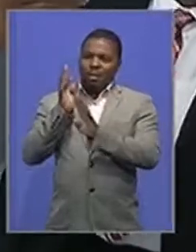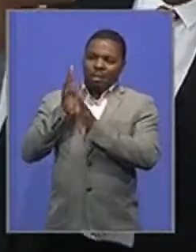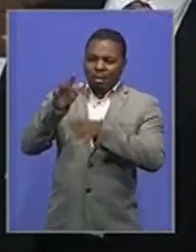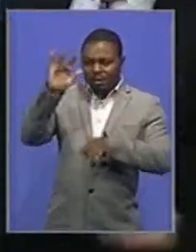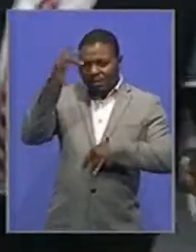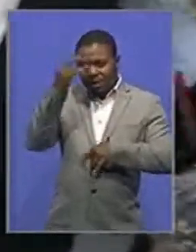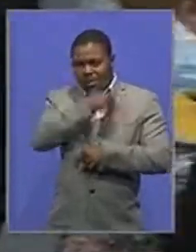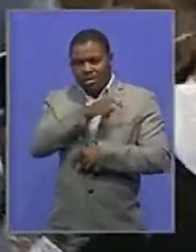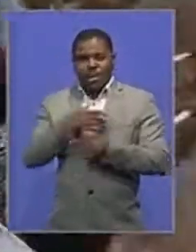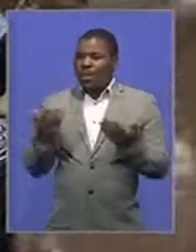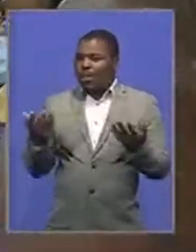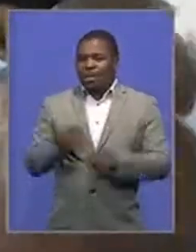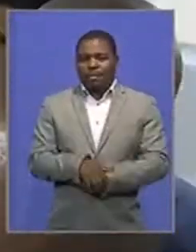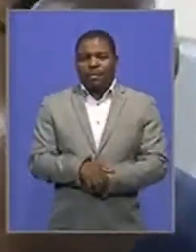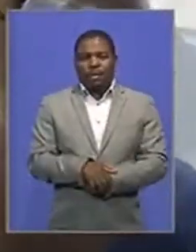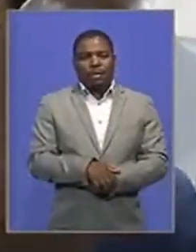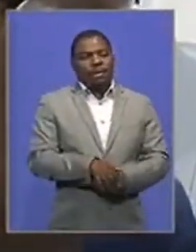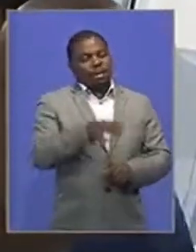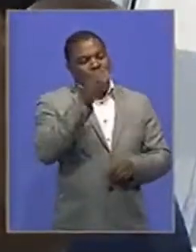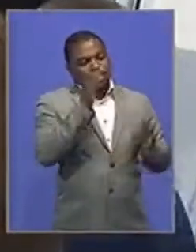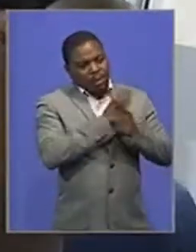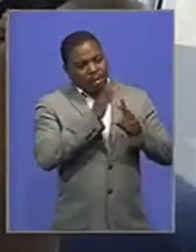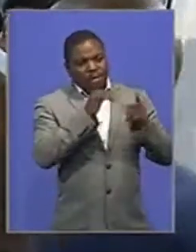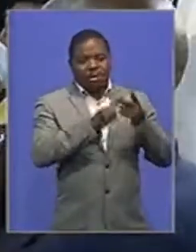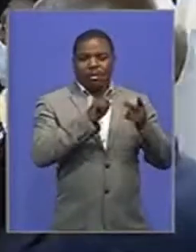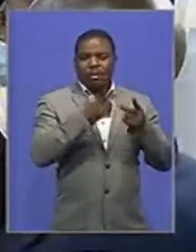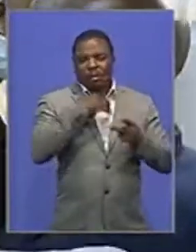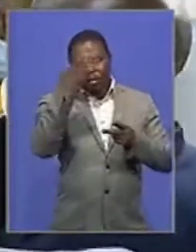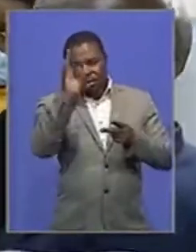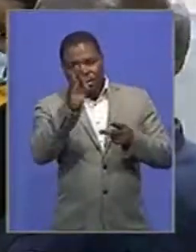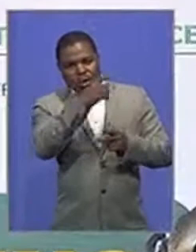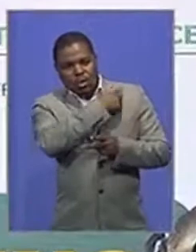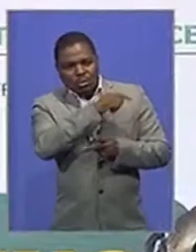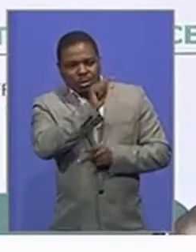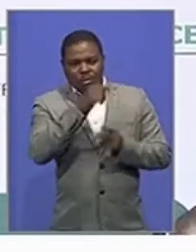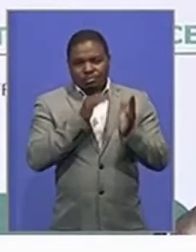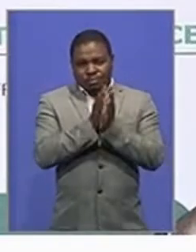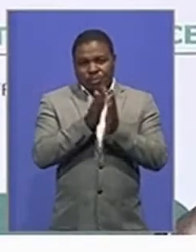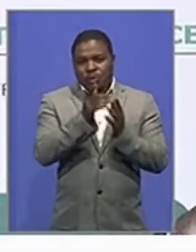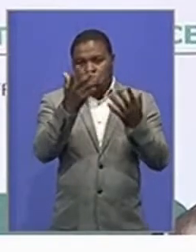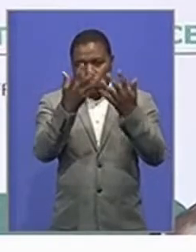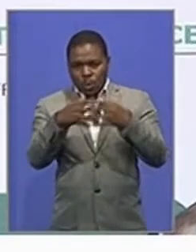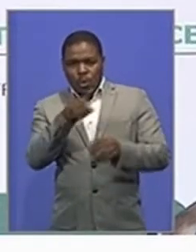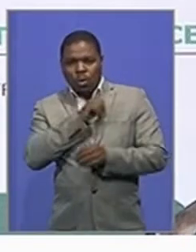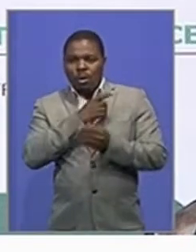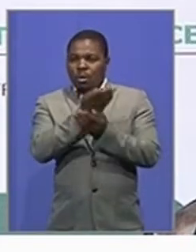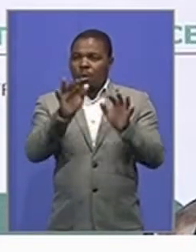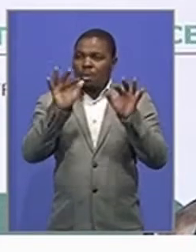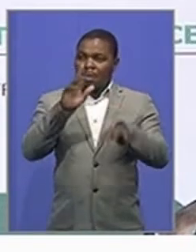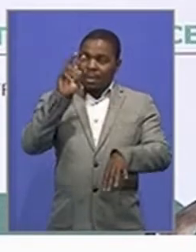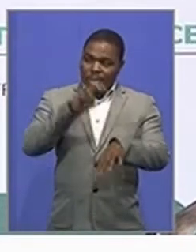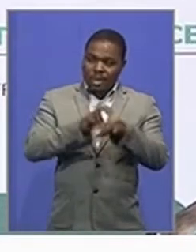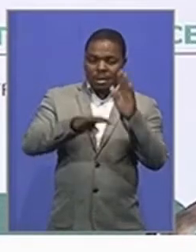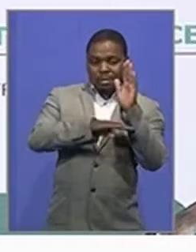again call on both the public and private sector here to coordinate so that when people need beds, they